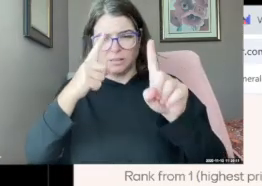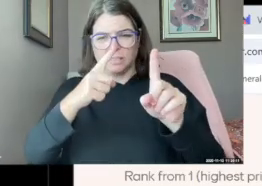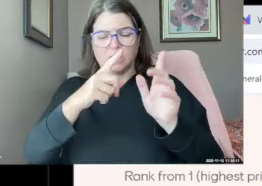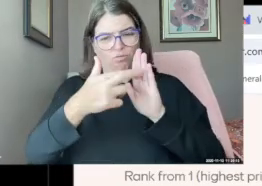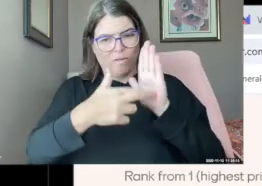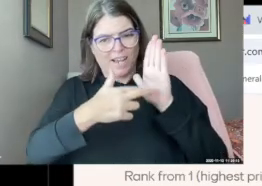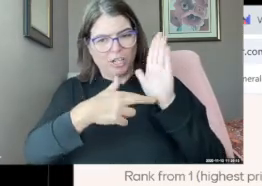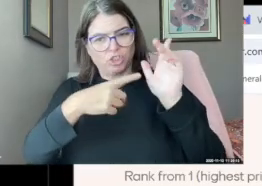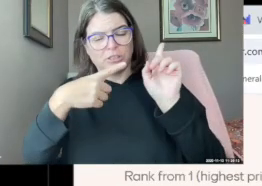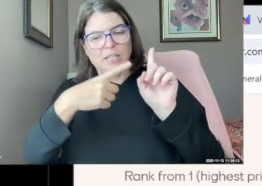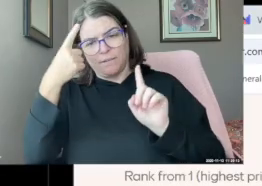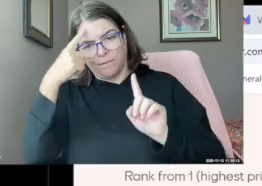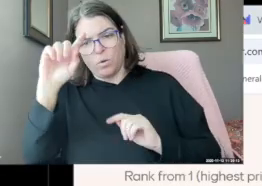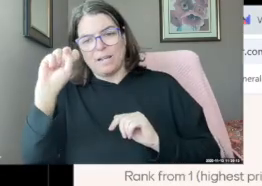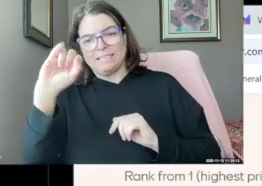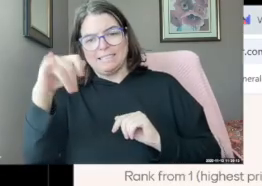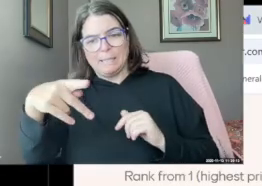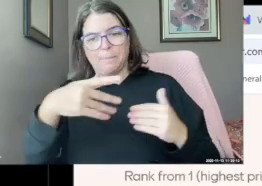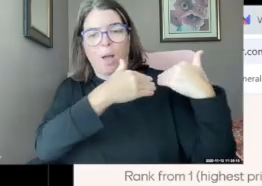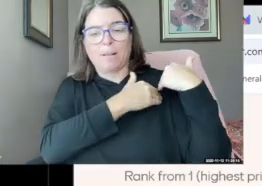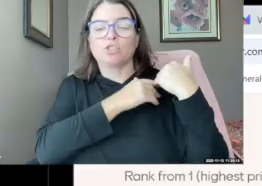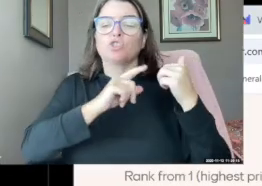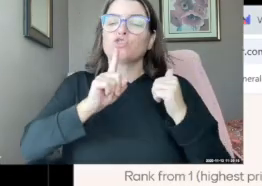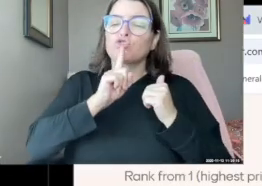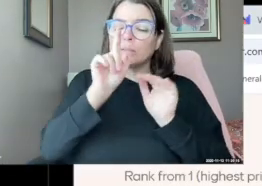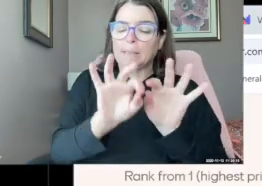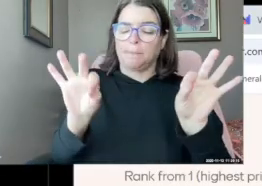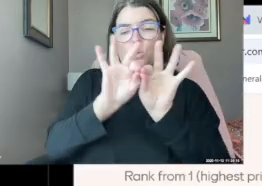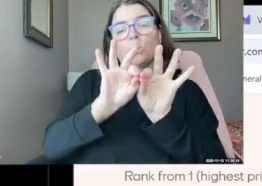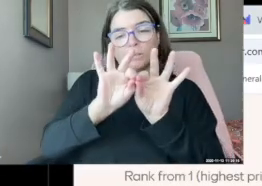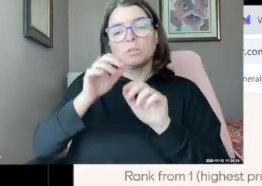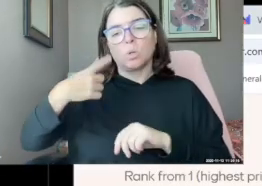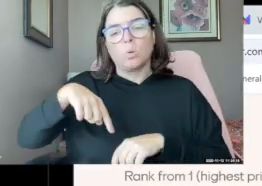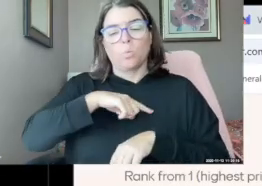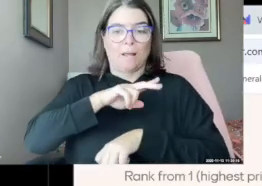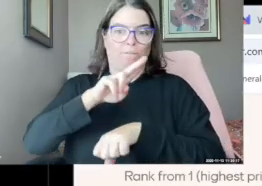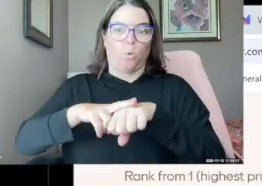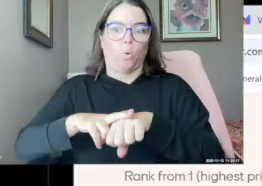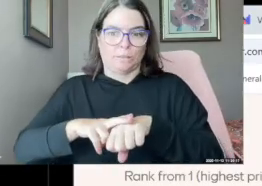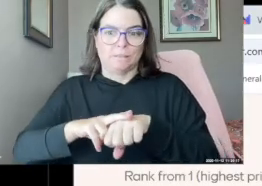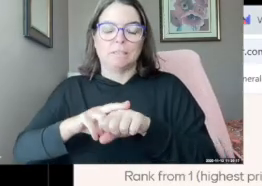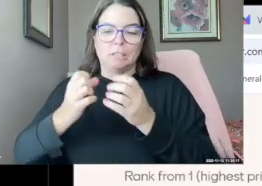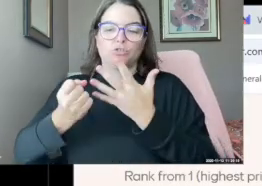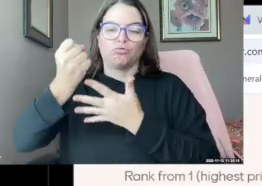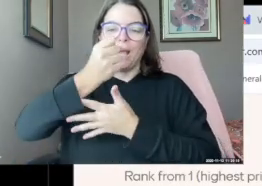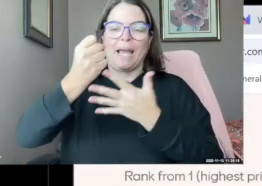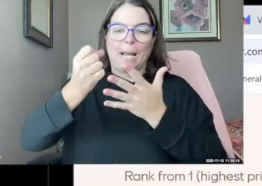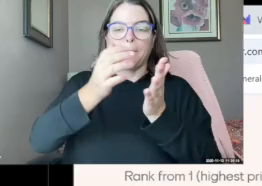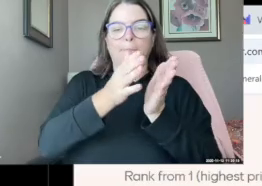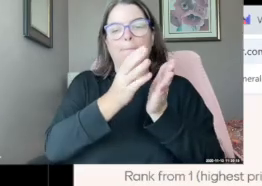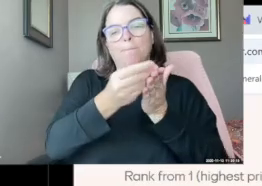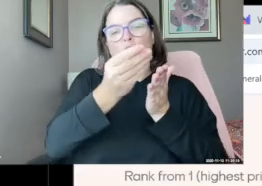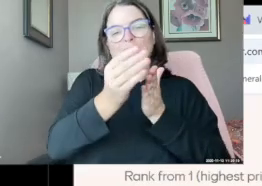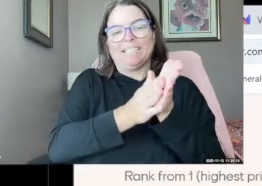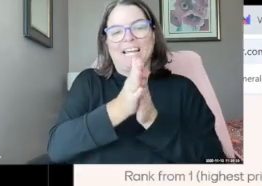think where CARB needs its regulations to go, for its SIP obligations, et cetera, are really,